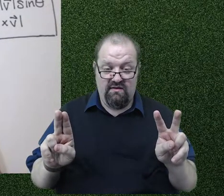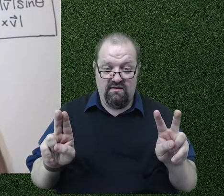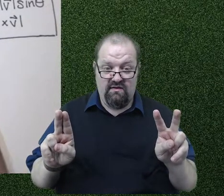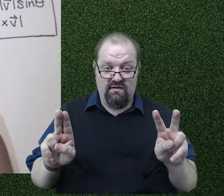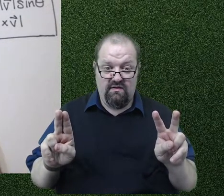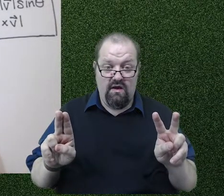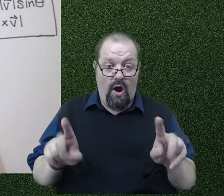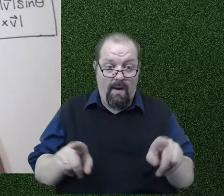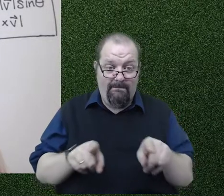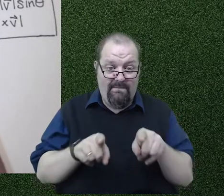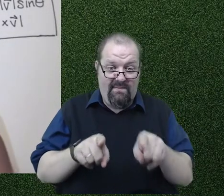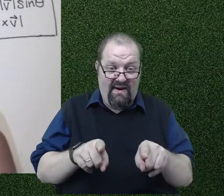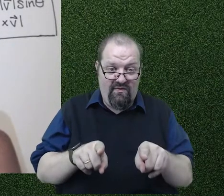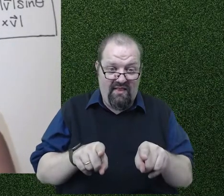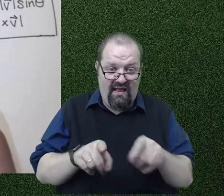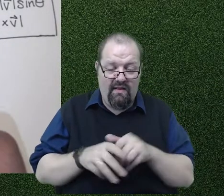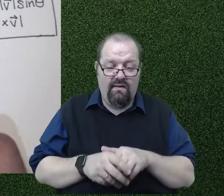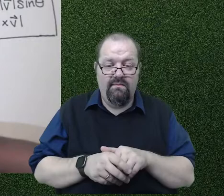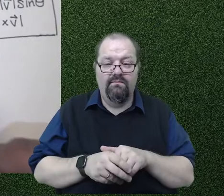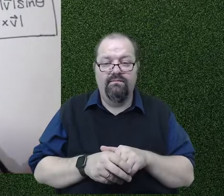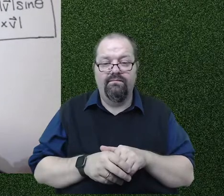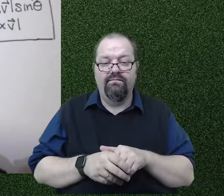are parallel,